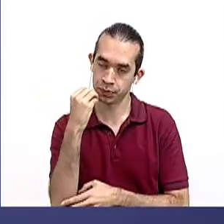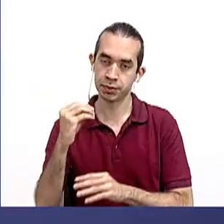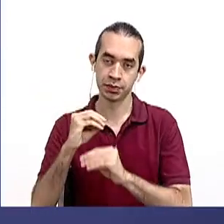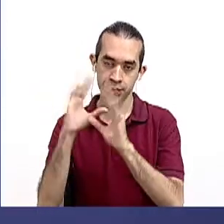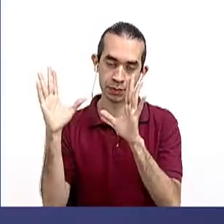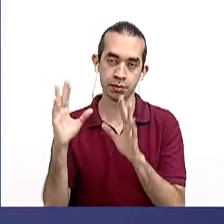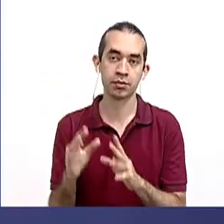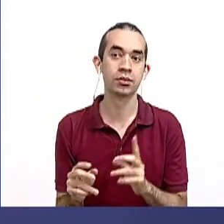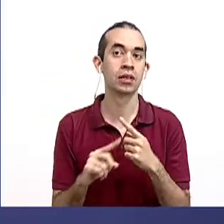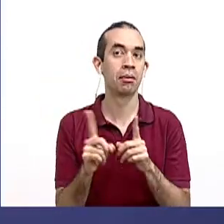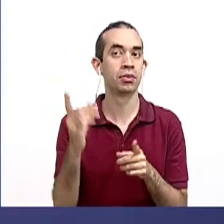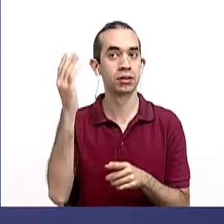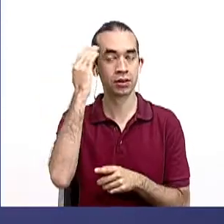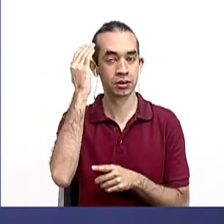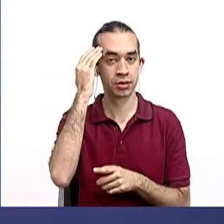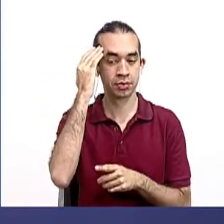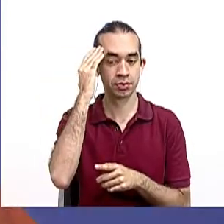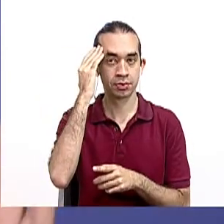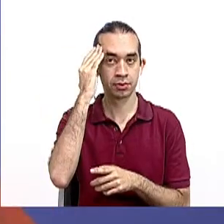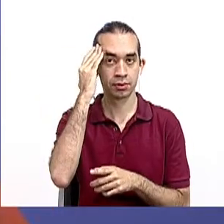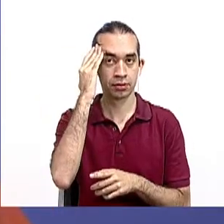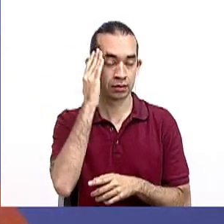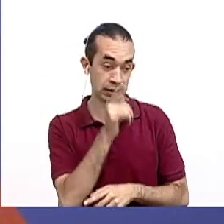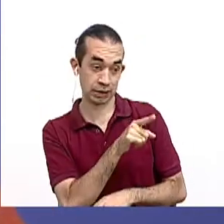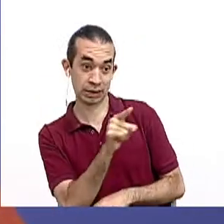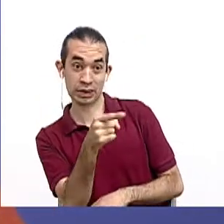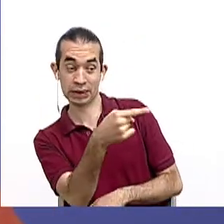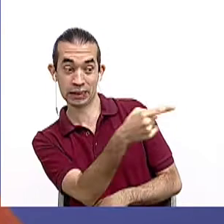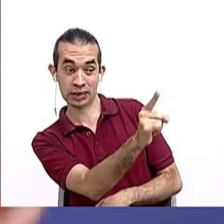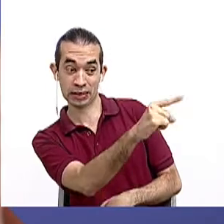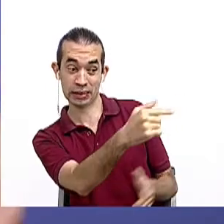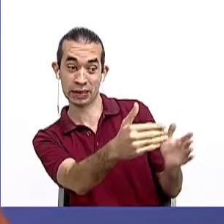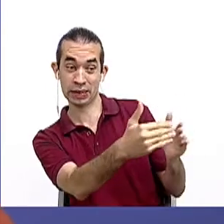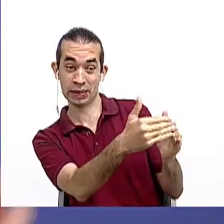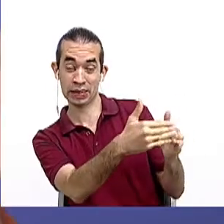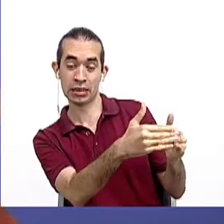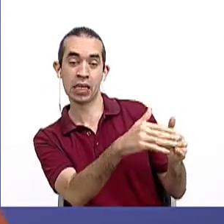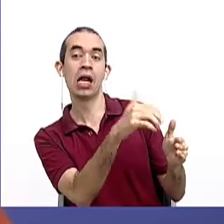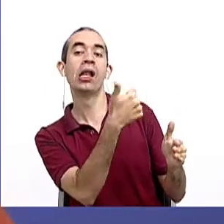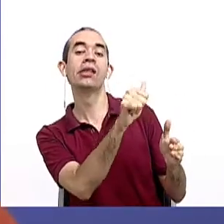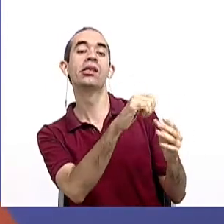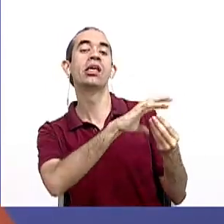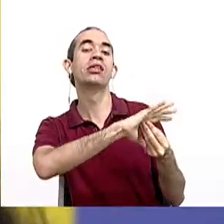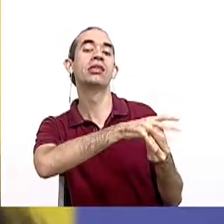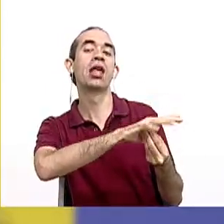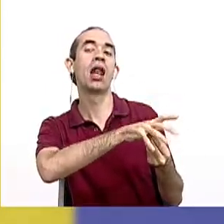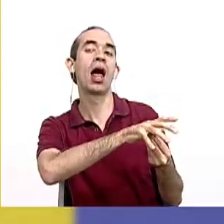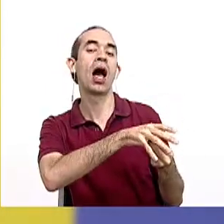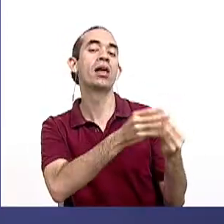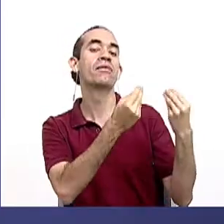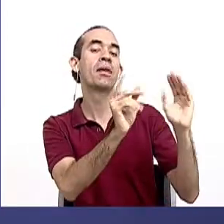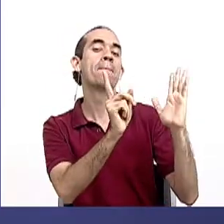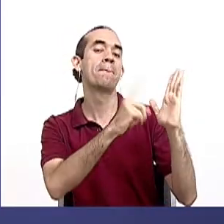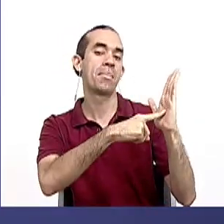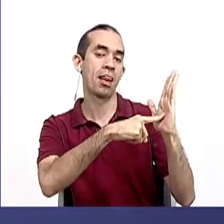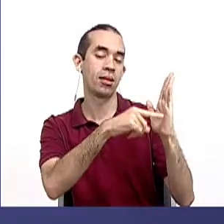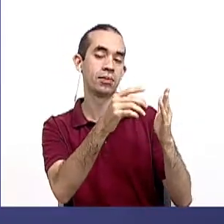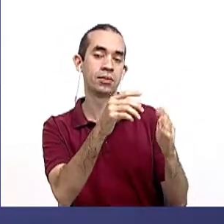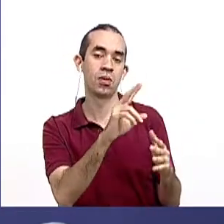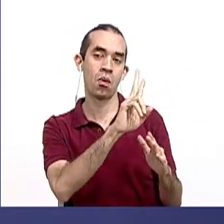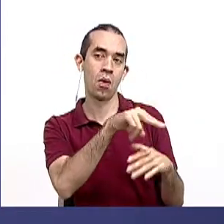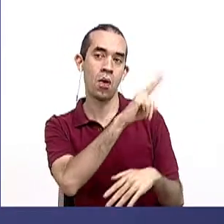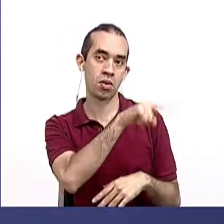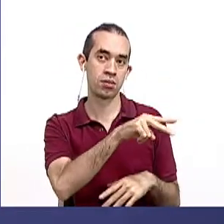we know that the one on the corner sells 10 oranges for 1,000 colones, while the one on